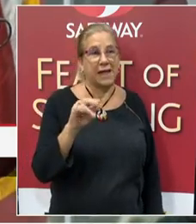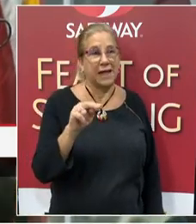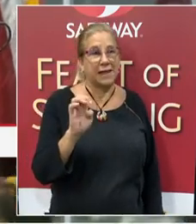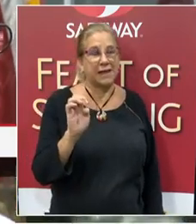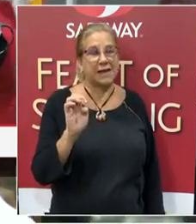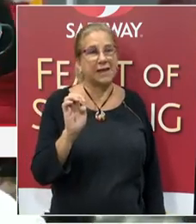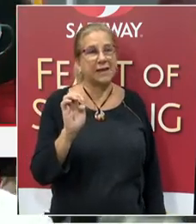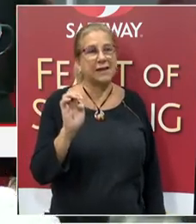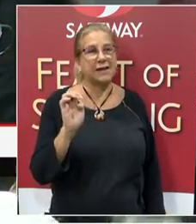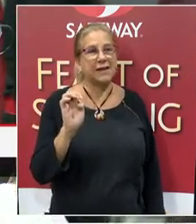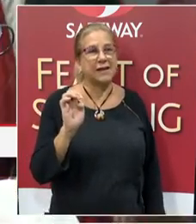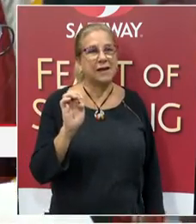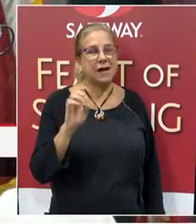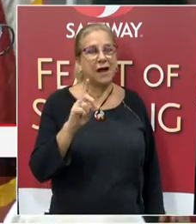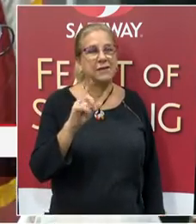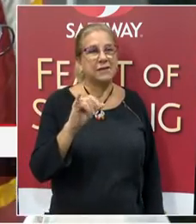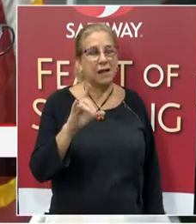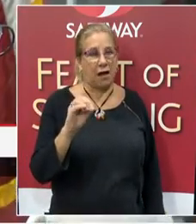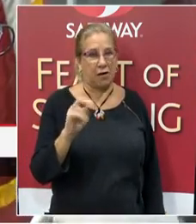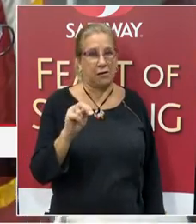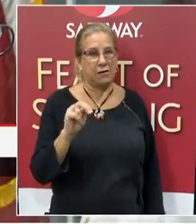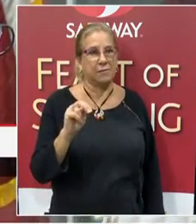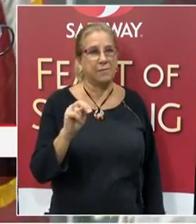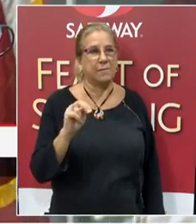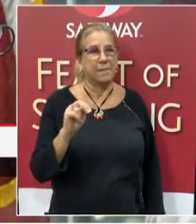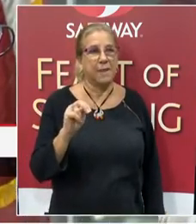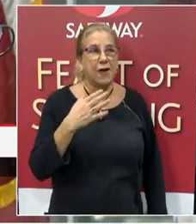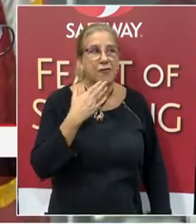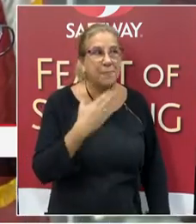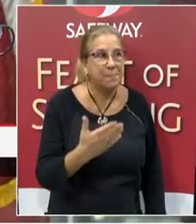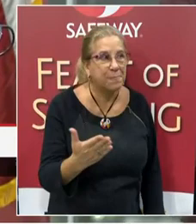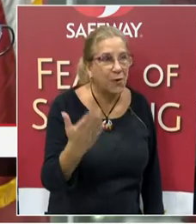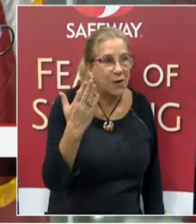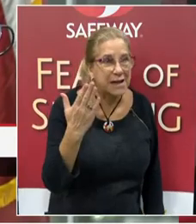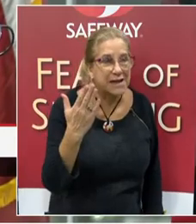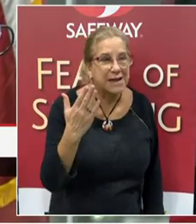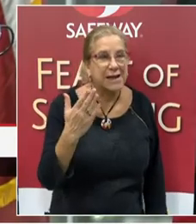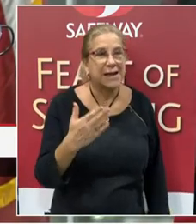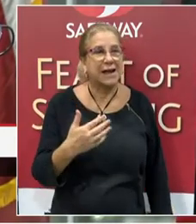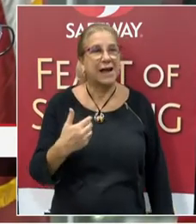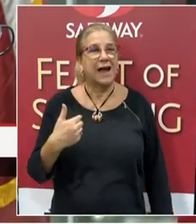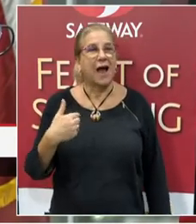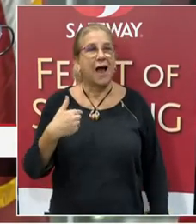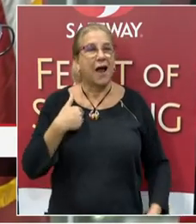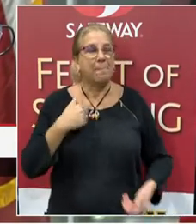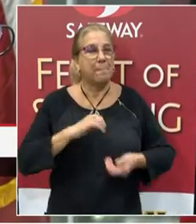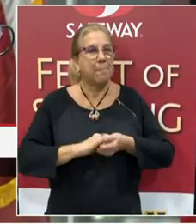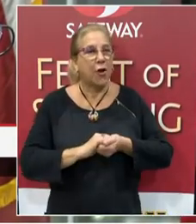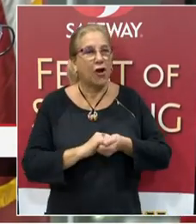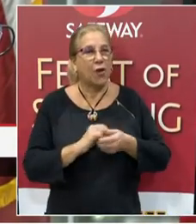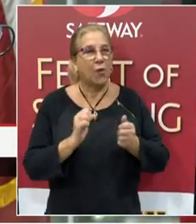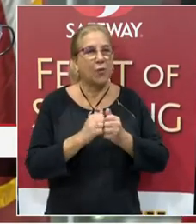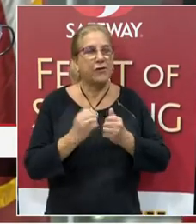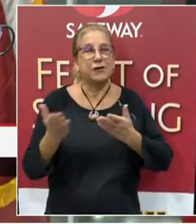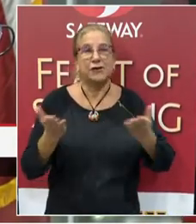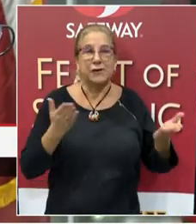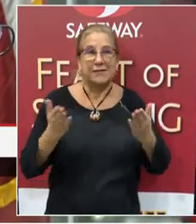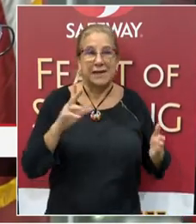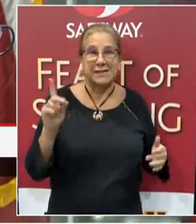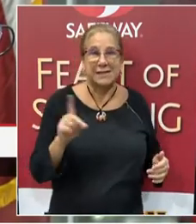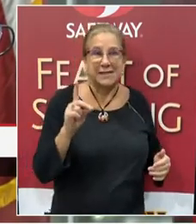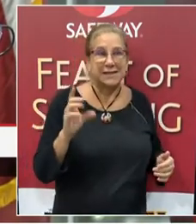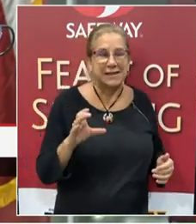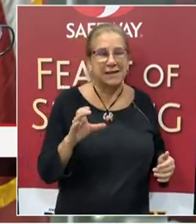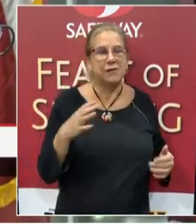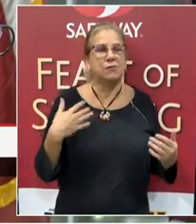Volunteerism and Partnership, known to most as Serve DC. It is an absolute pleasure to be here with you